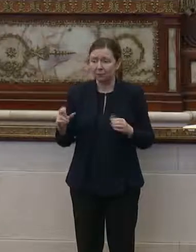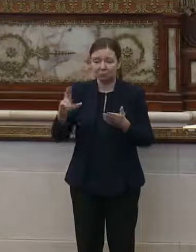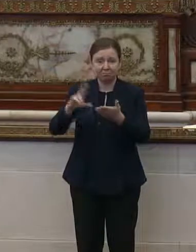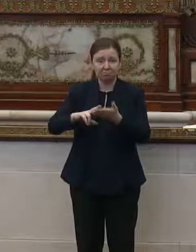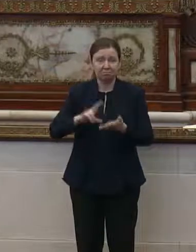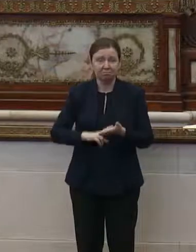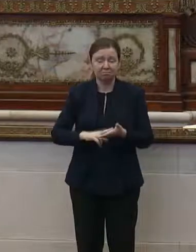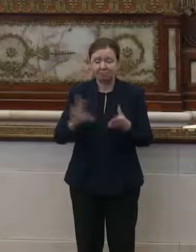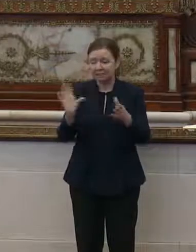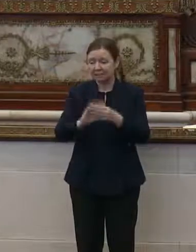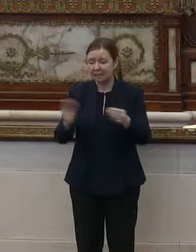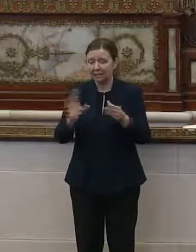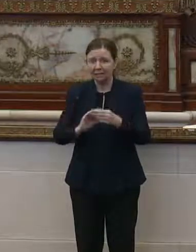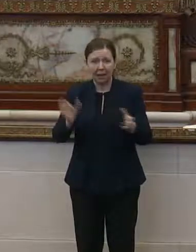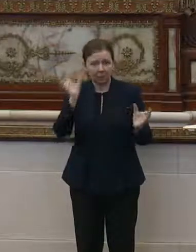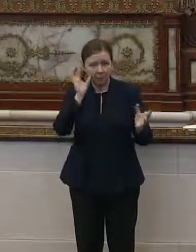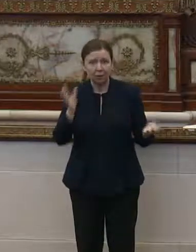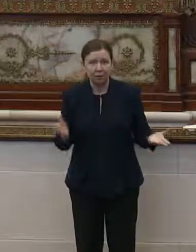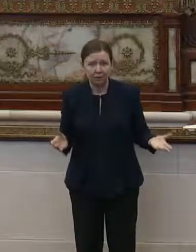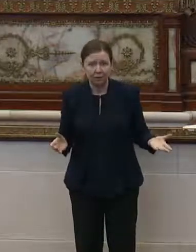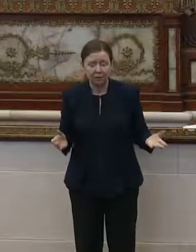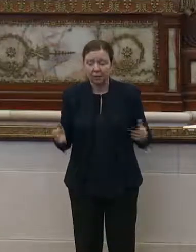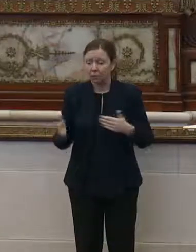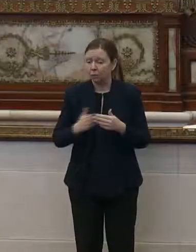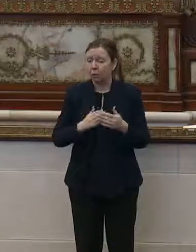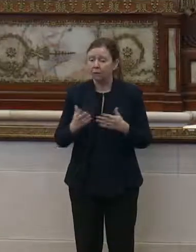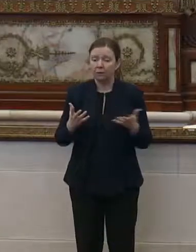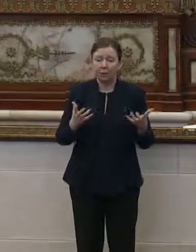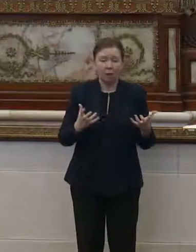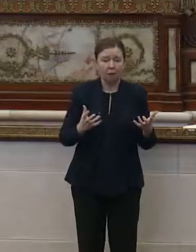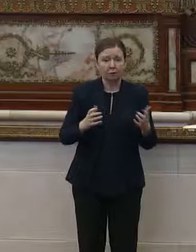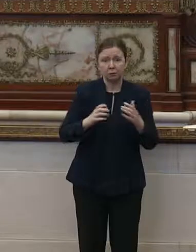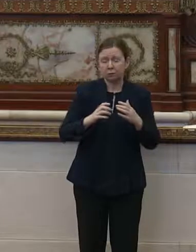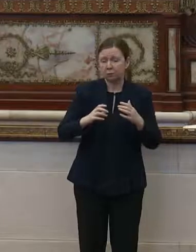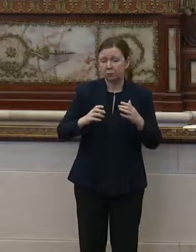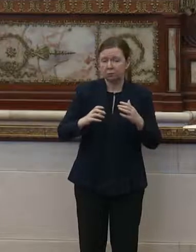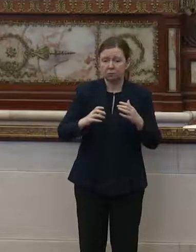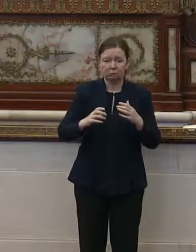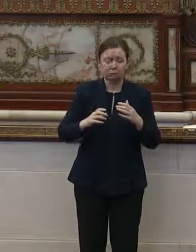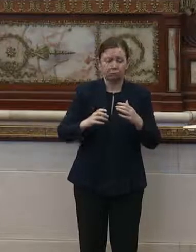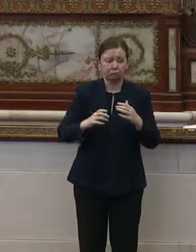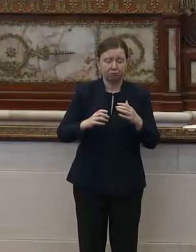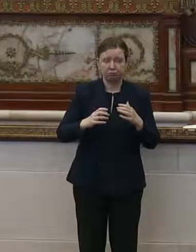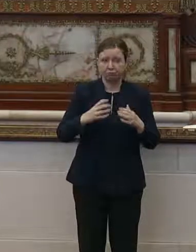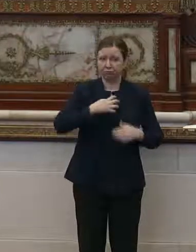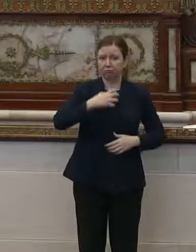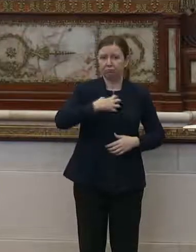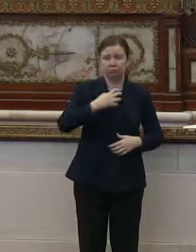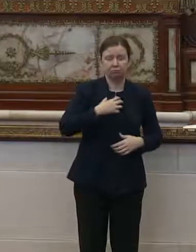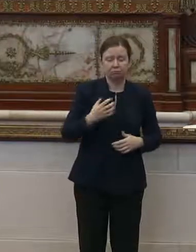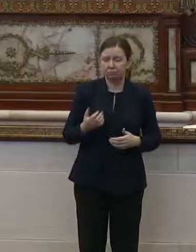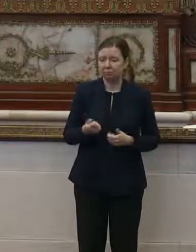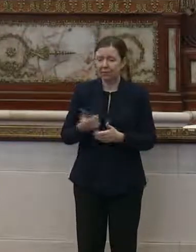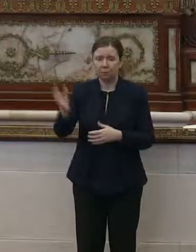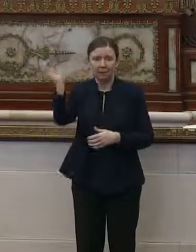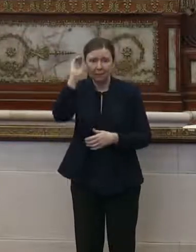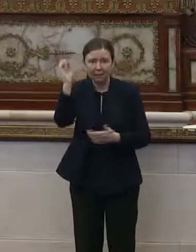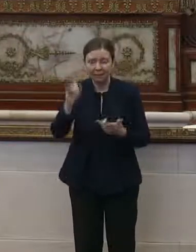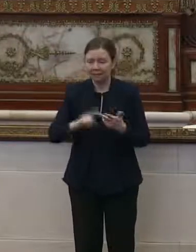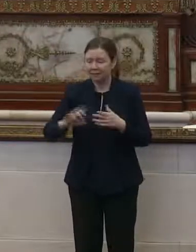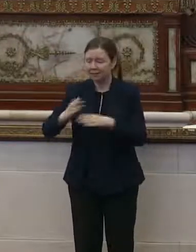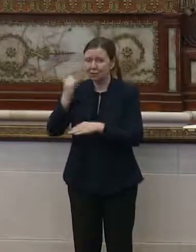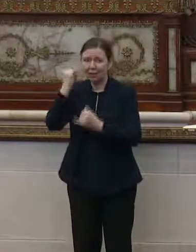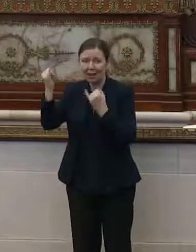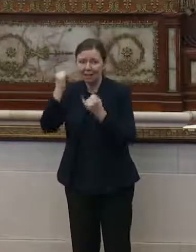and testify and be heard, whether they desire to rant, express opinions, share ideas,